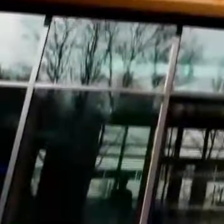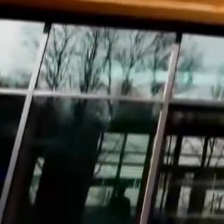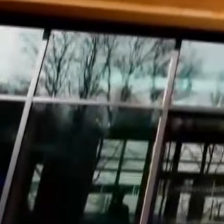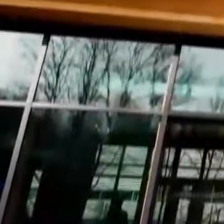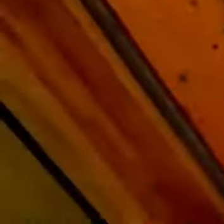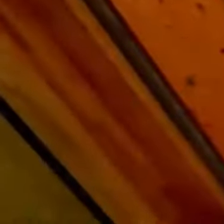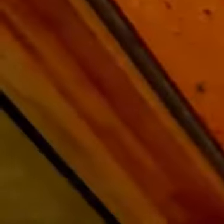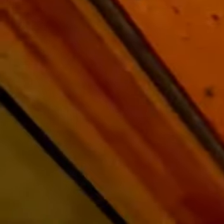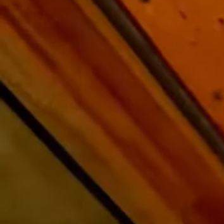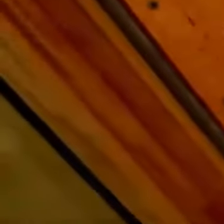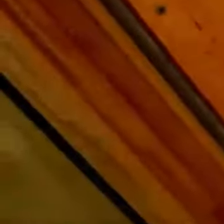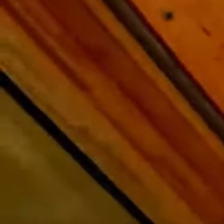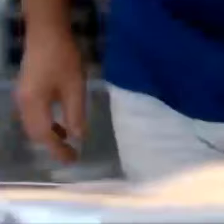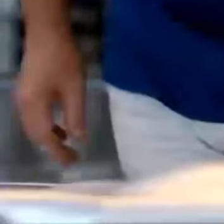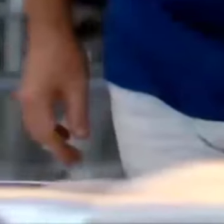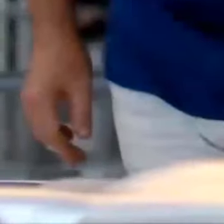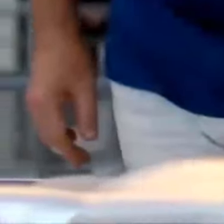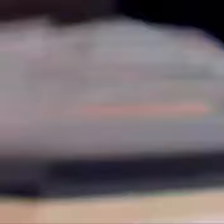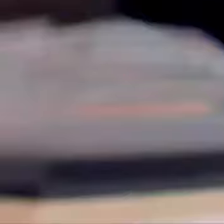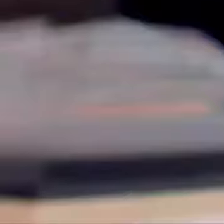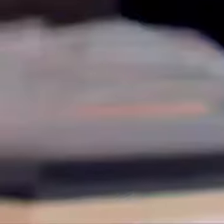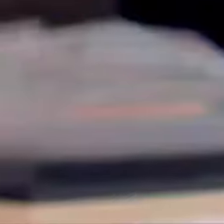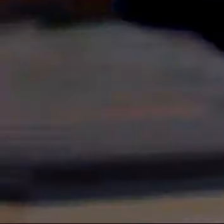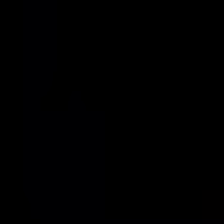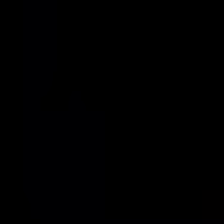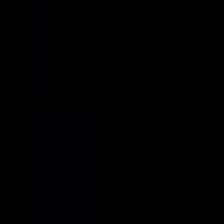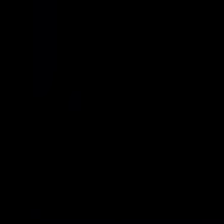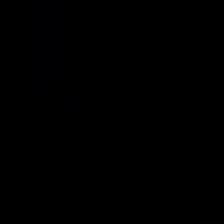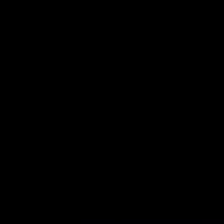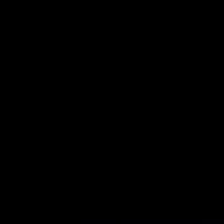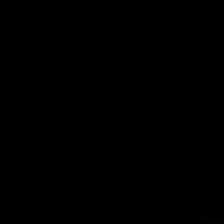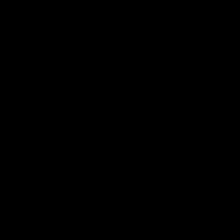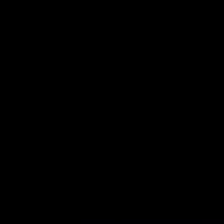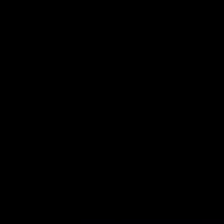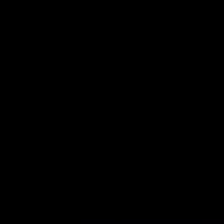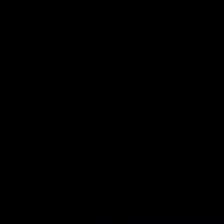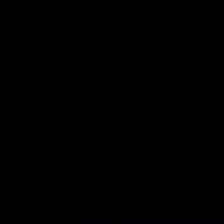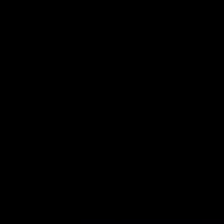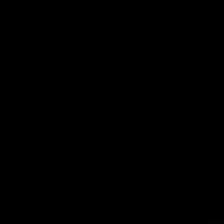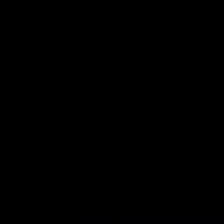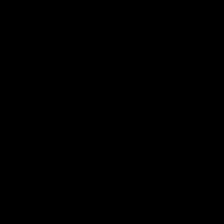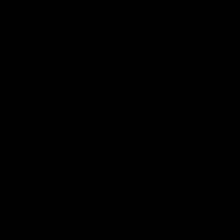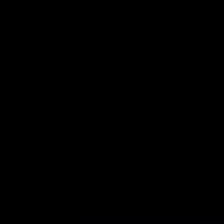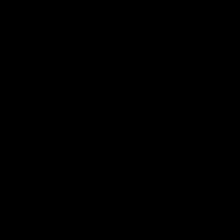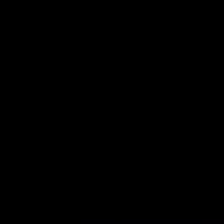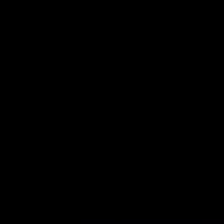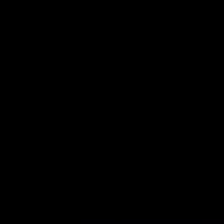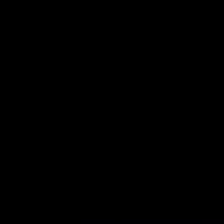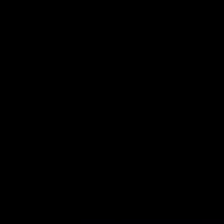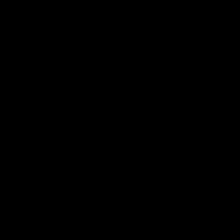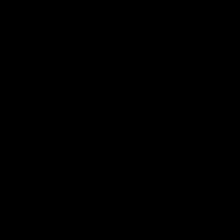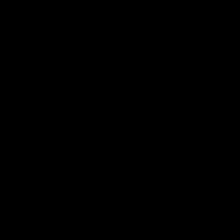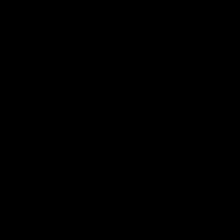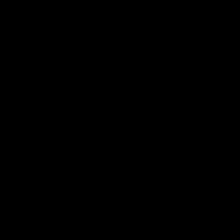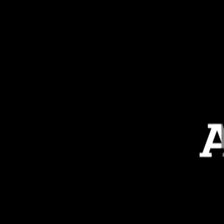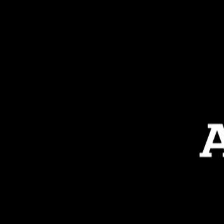building a new technological sector for mobility. With Atos, Dassault Systems, ST Microelectronics and Thales,